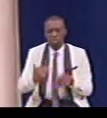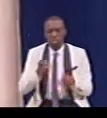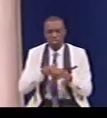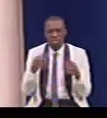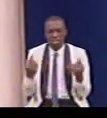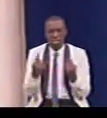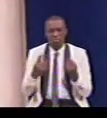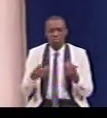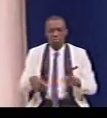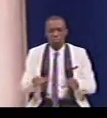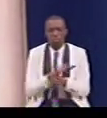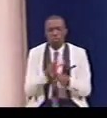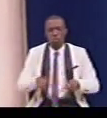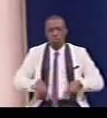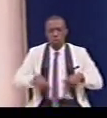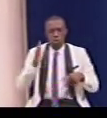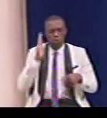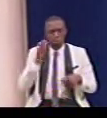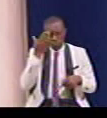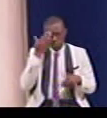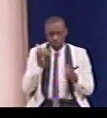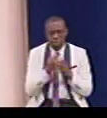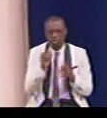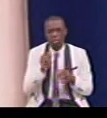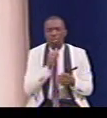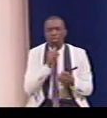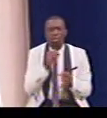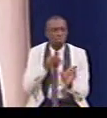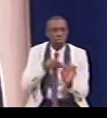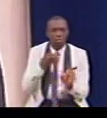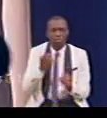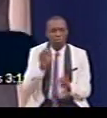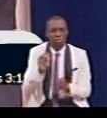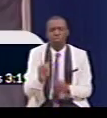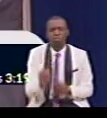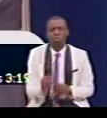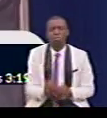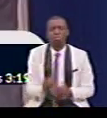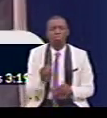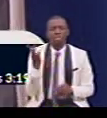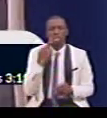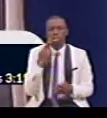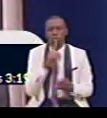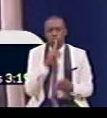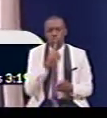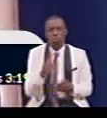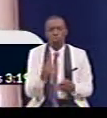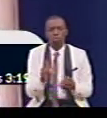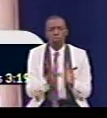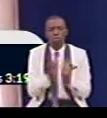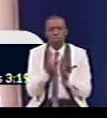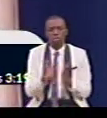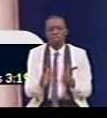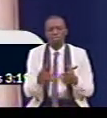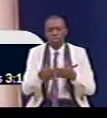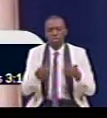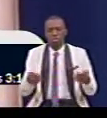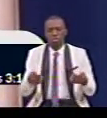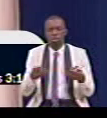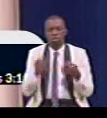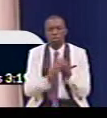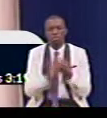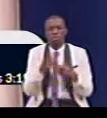there's the true believer's separation from the world the physical chapter 20 I read from verse